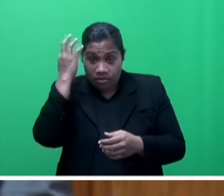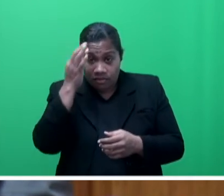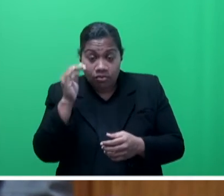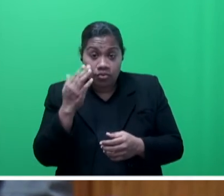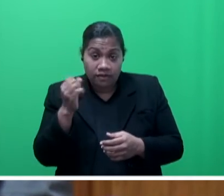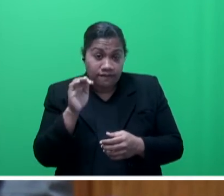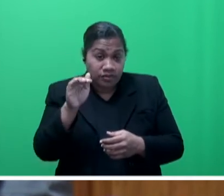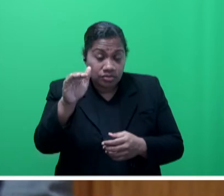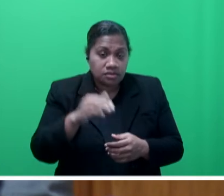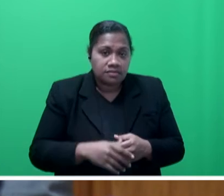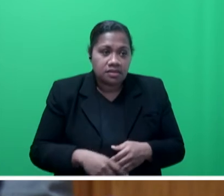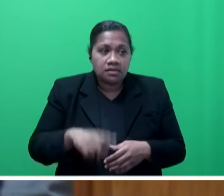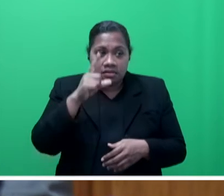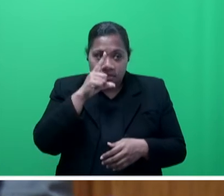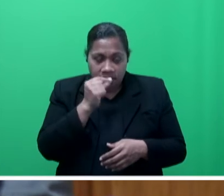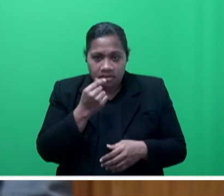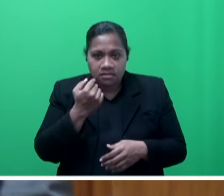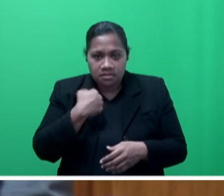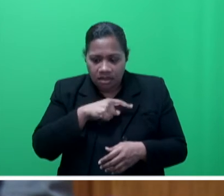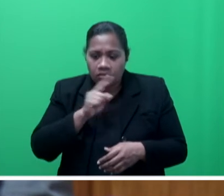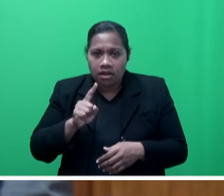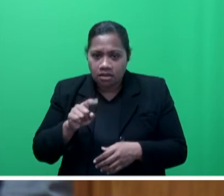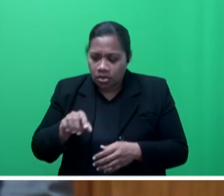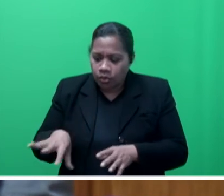is theoretically possible for us to over-extract